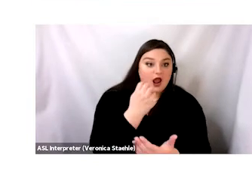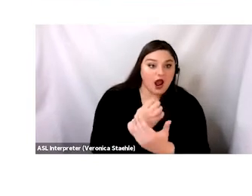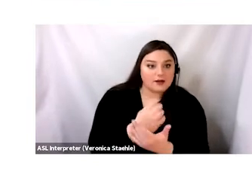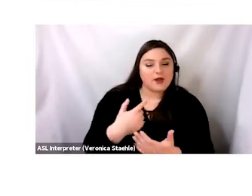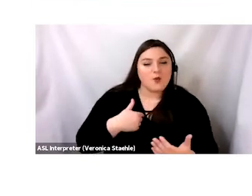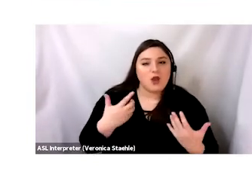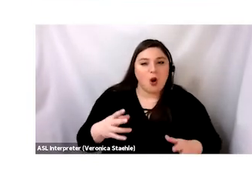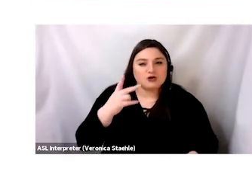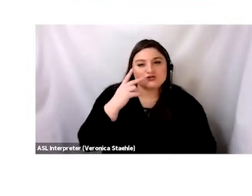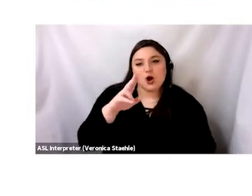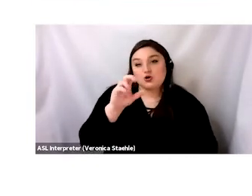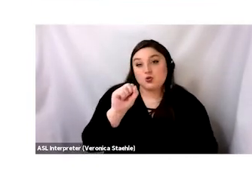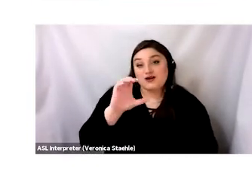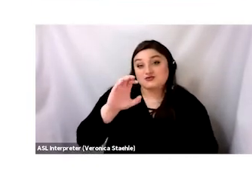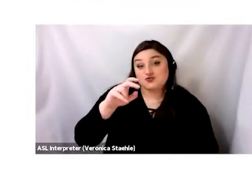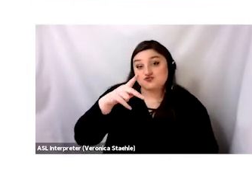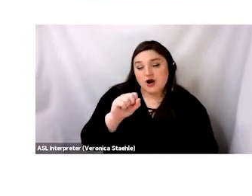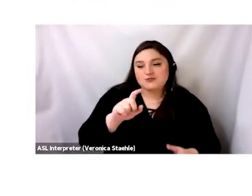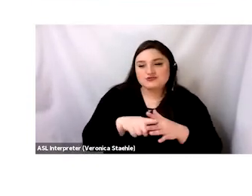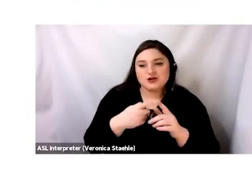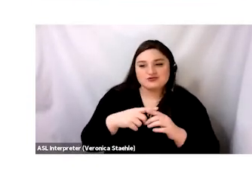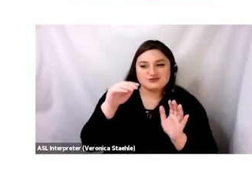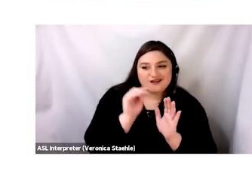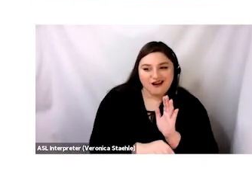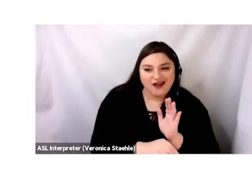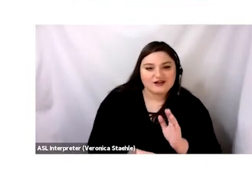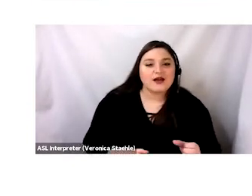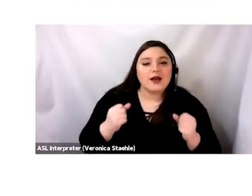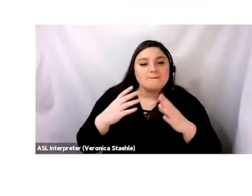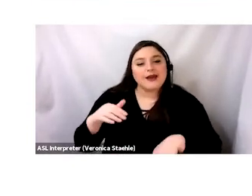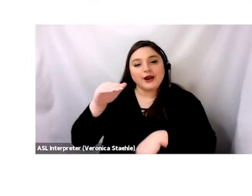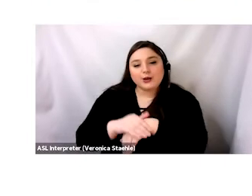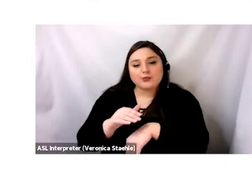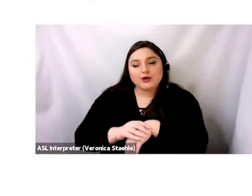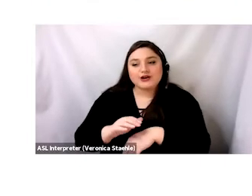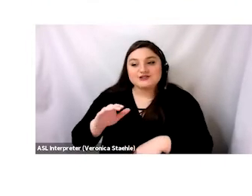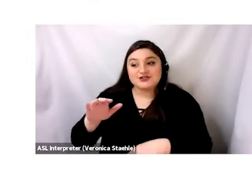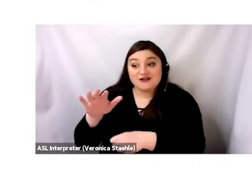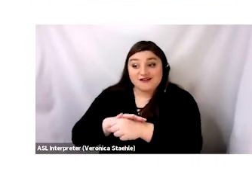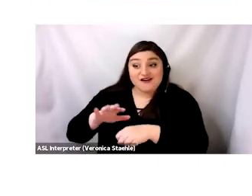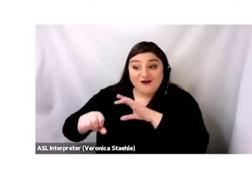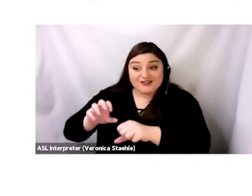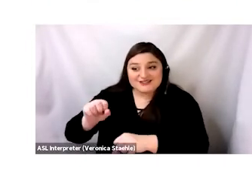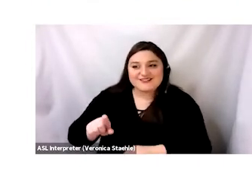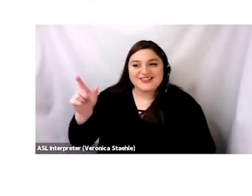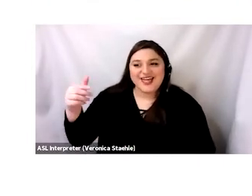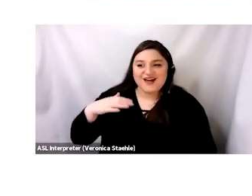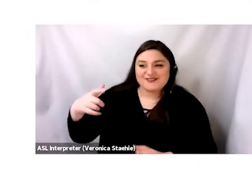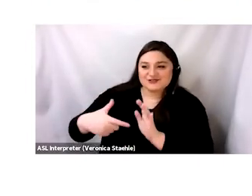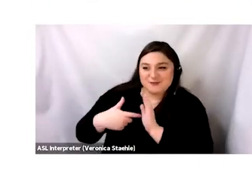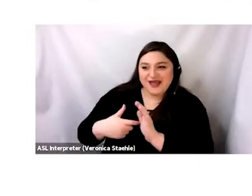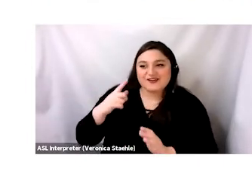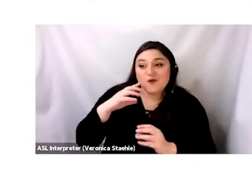declining. Thus, British and other European nations colonized other geographic locations to meet the demand for cotton wanted for